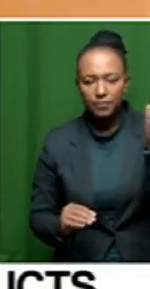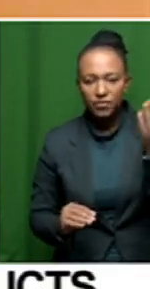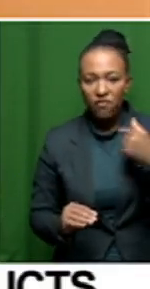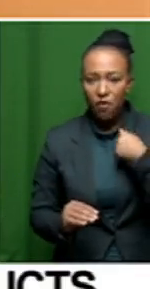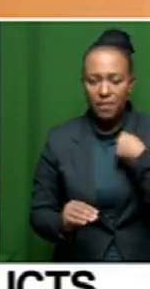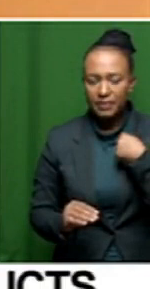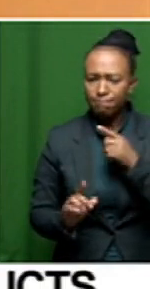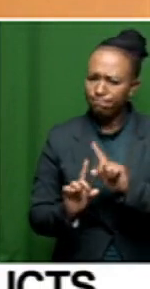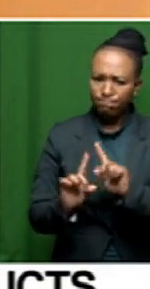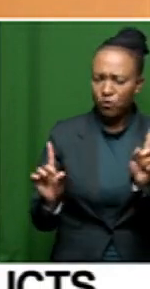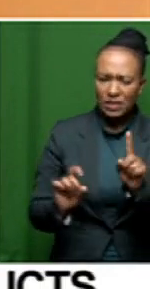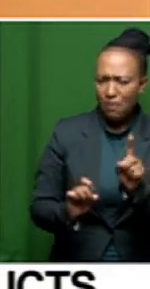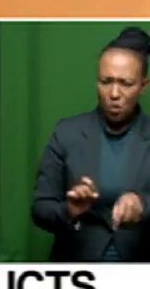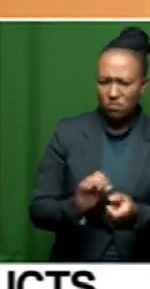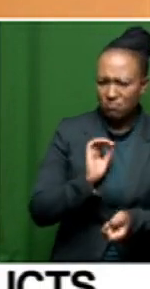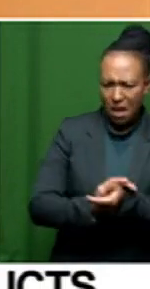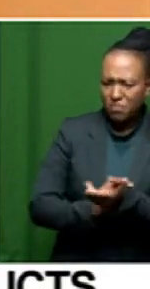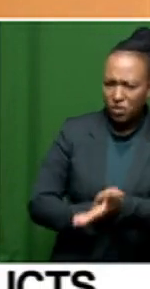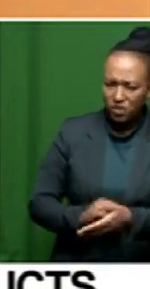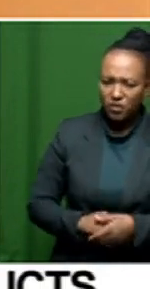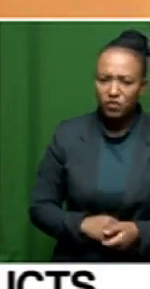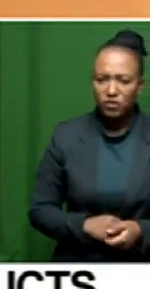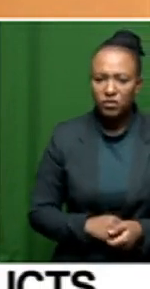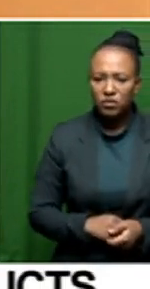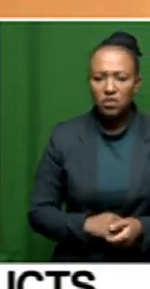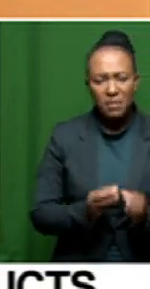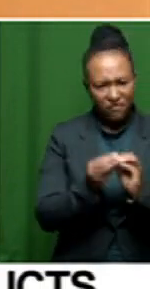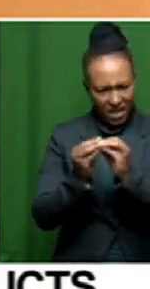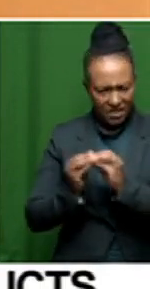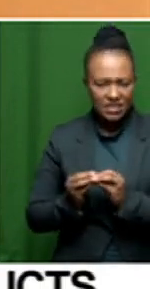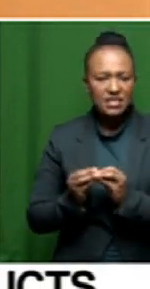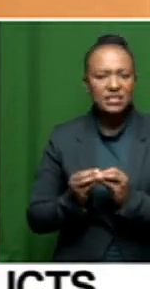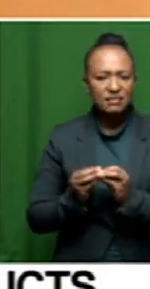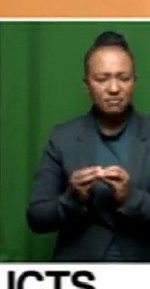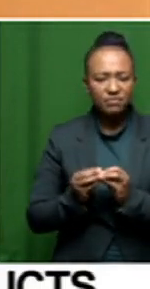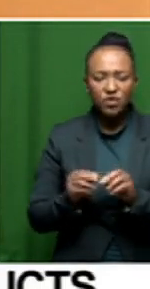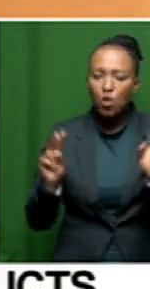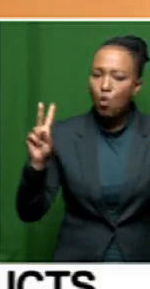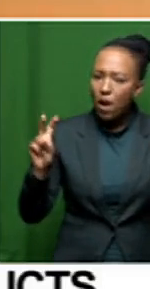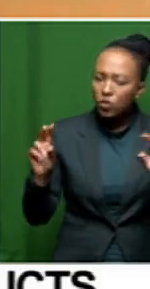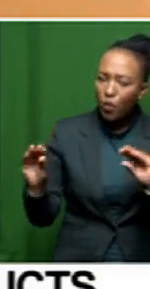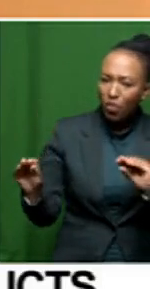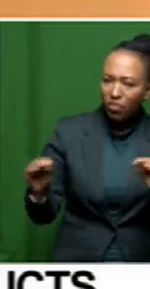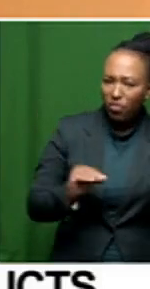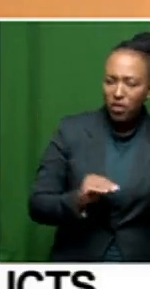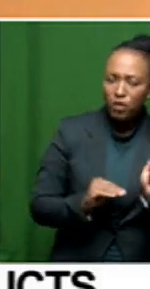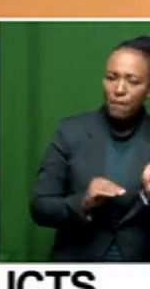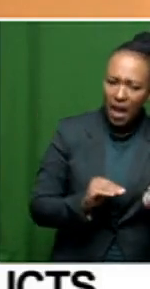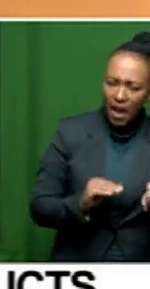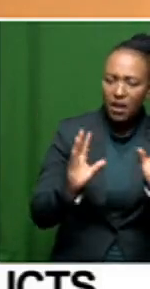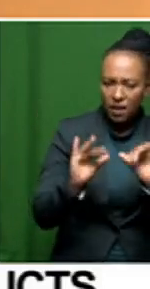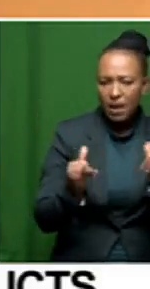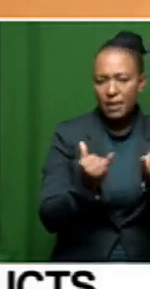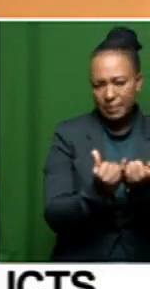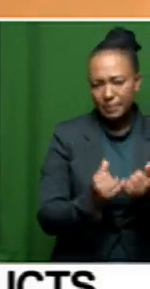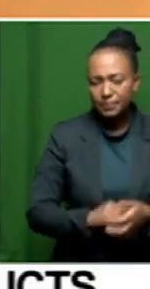it was not supposed to be like that. That need to be fixed, the issue of delaying to pay the service